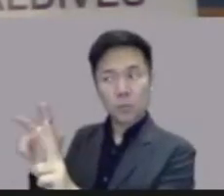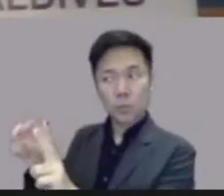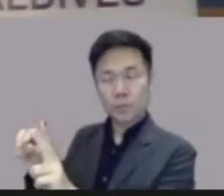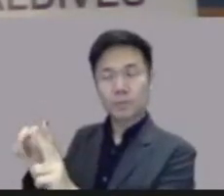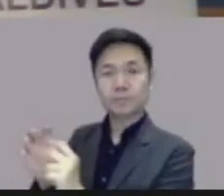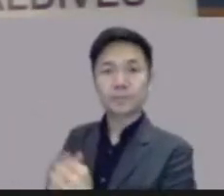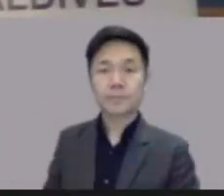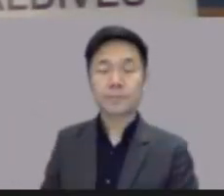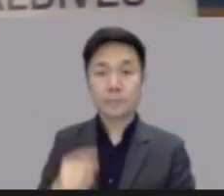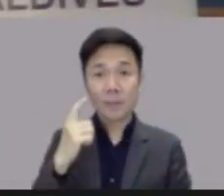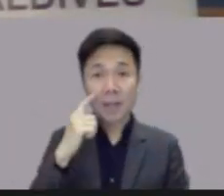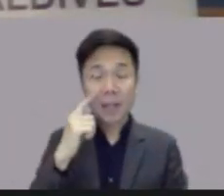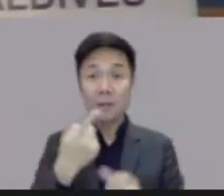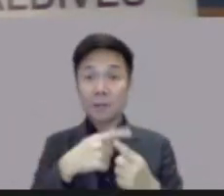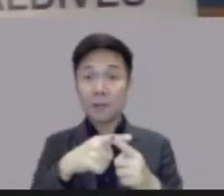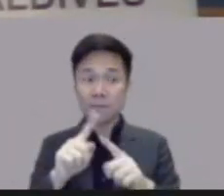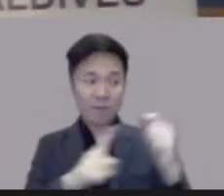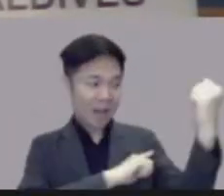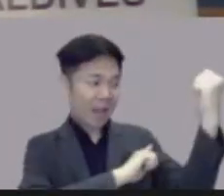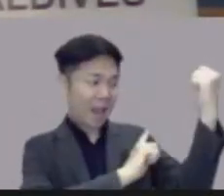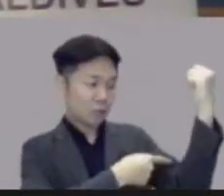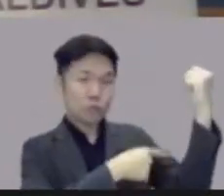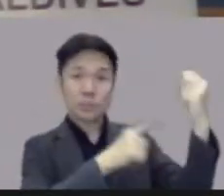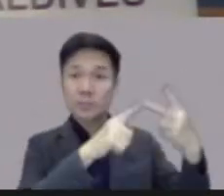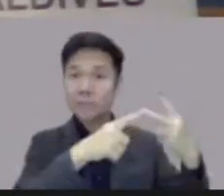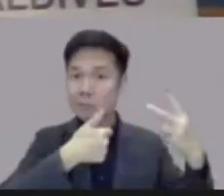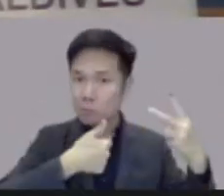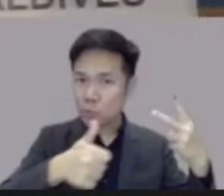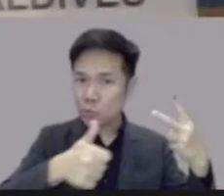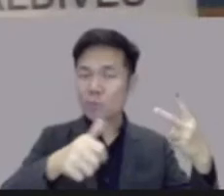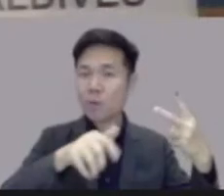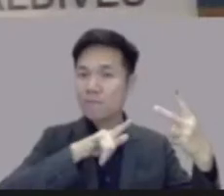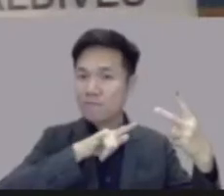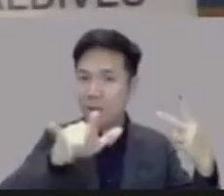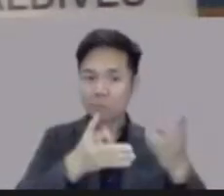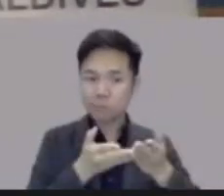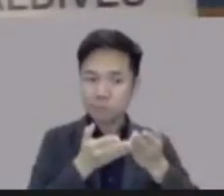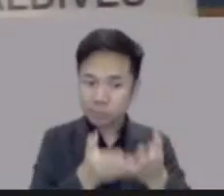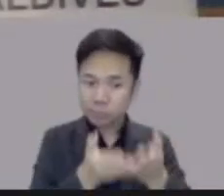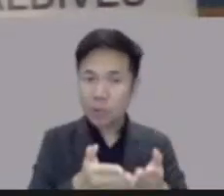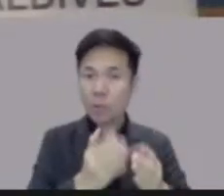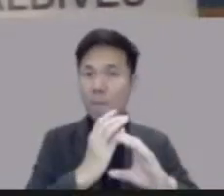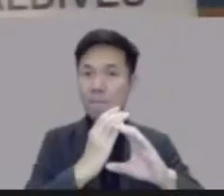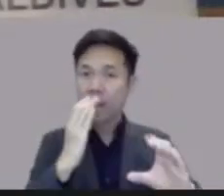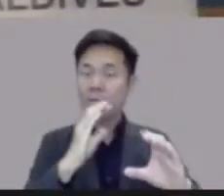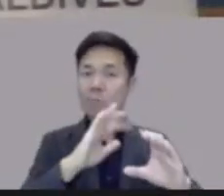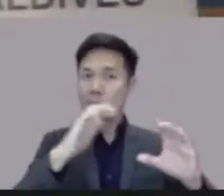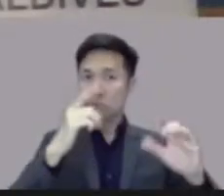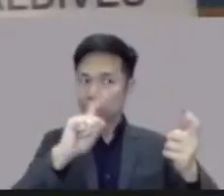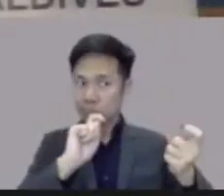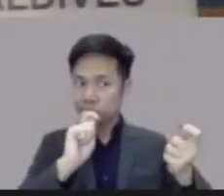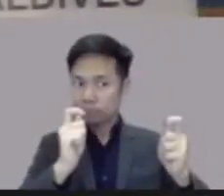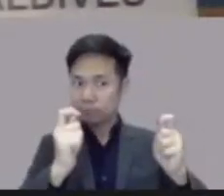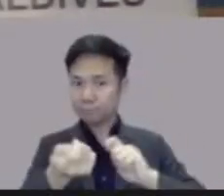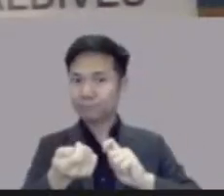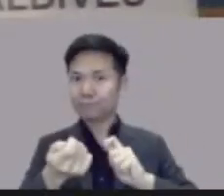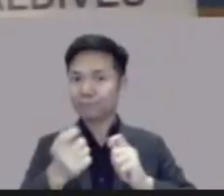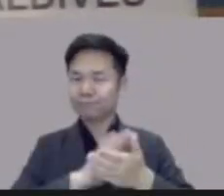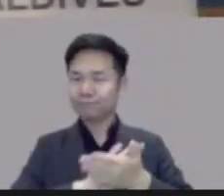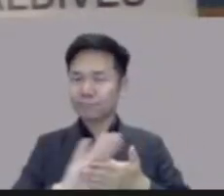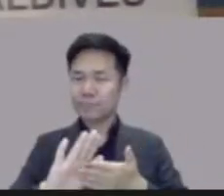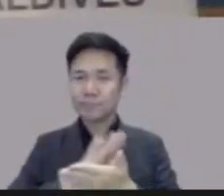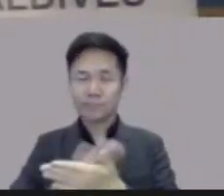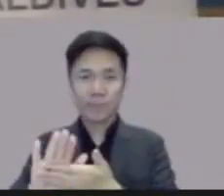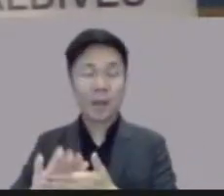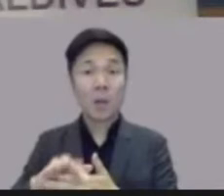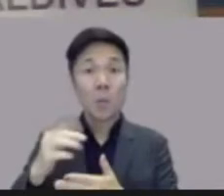intervention in energy transport and based sex sectors we are working on introducing integrated sustainable and low emission